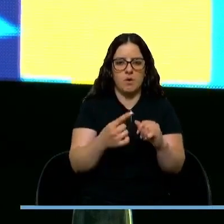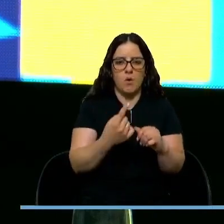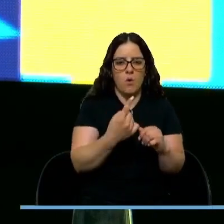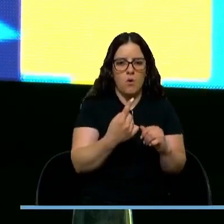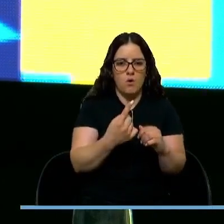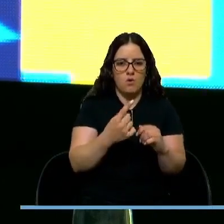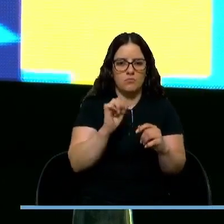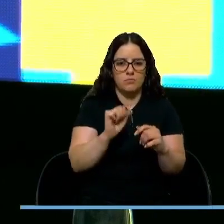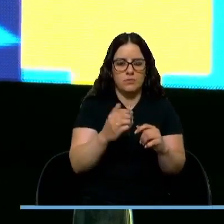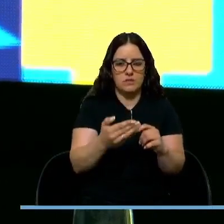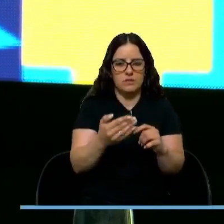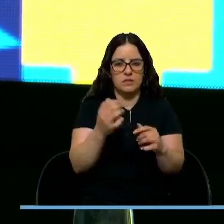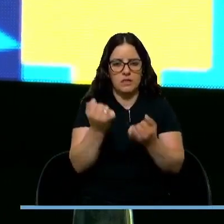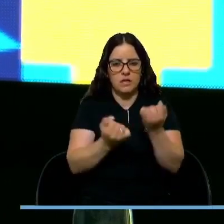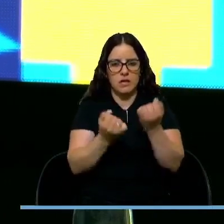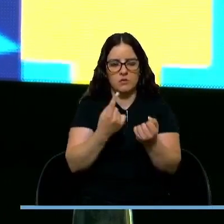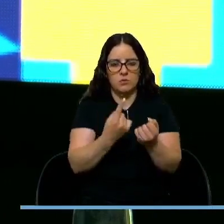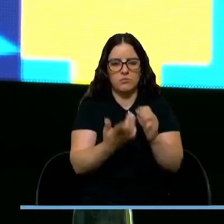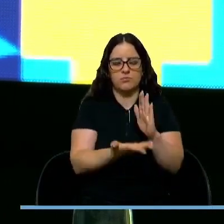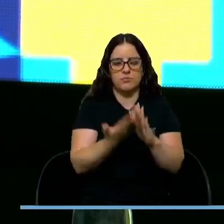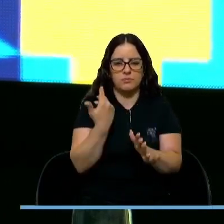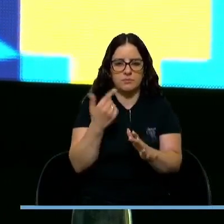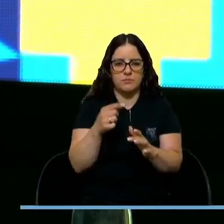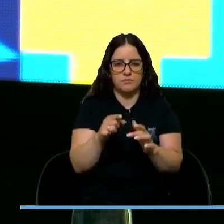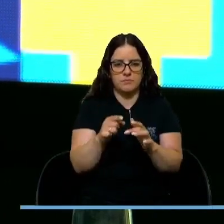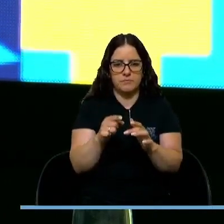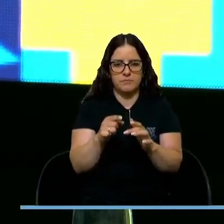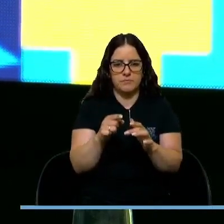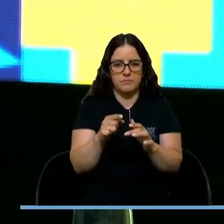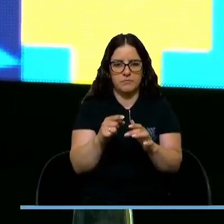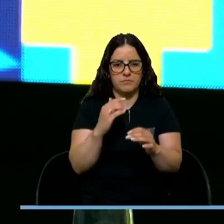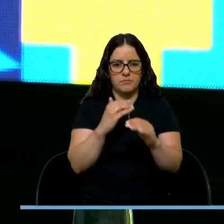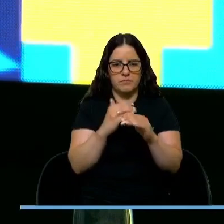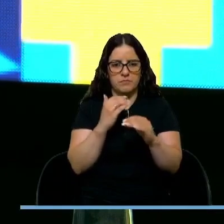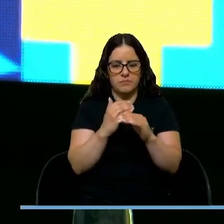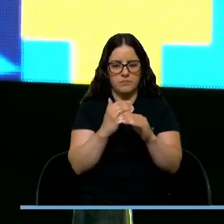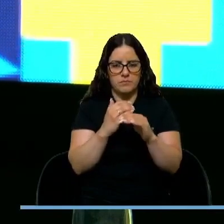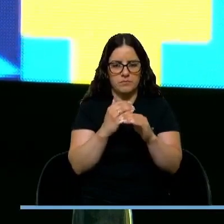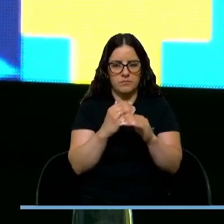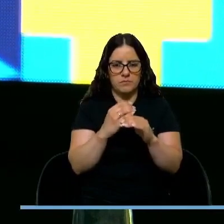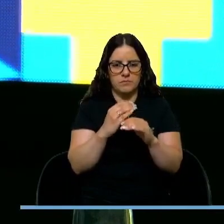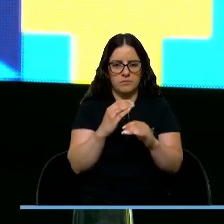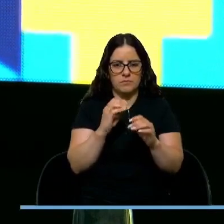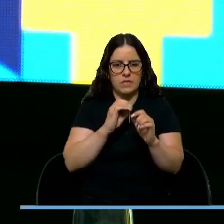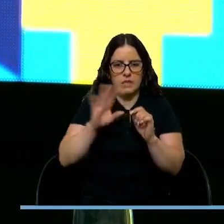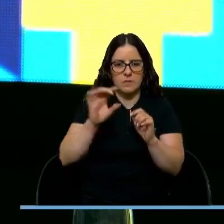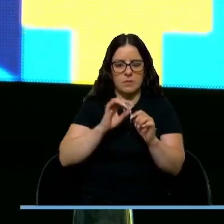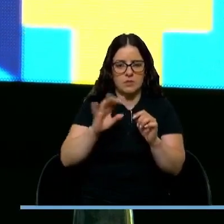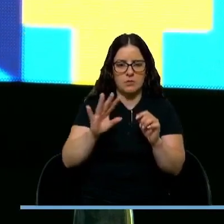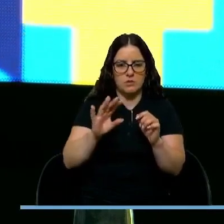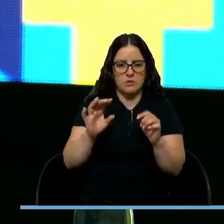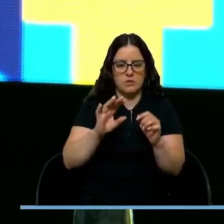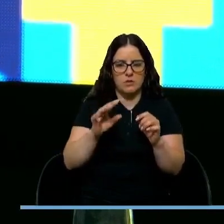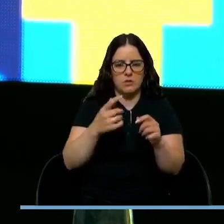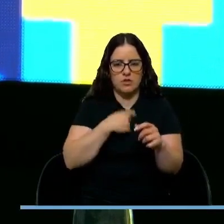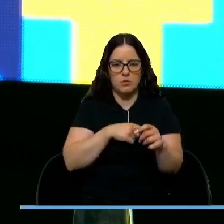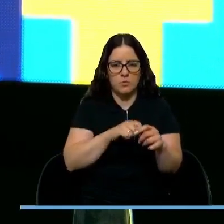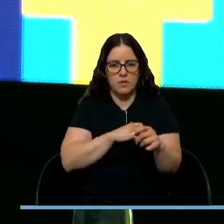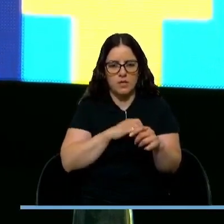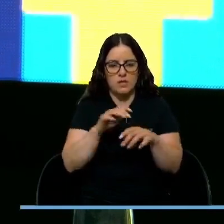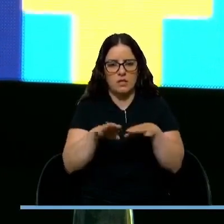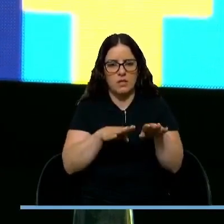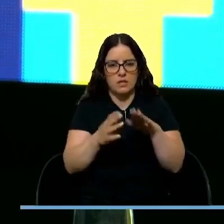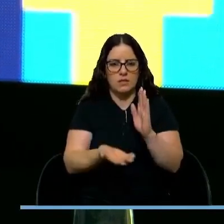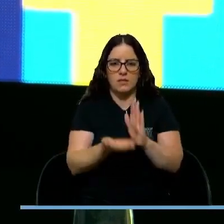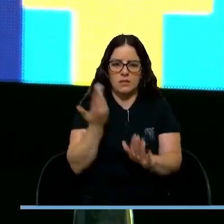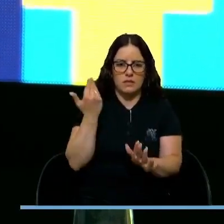out of European Union roads, and it's also equivalent to remove the emissions together of Spain and Italy in European Union. So this